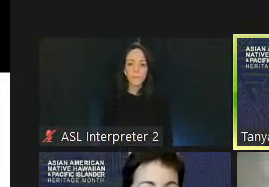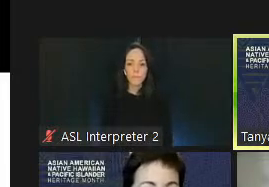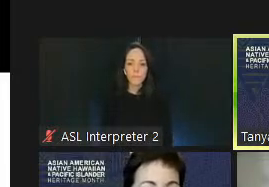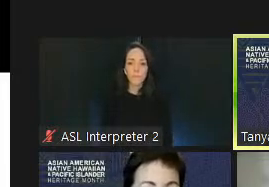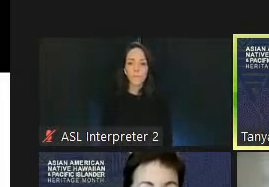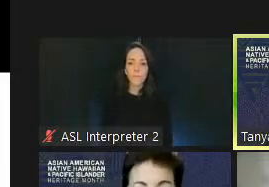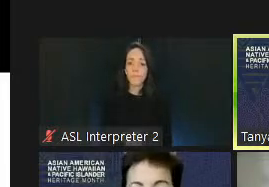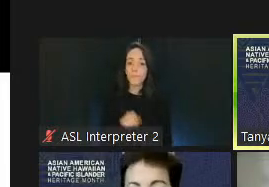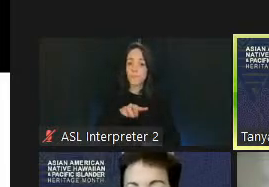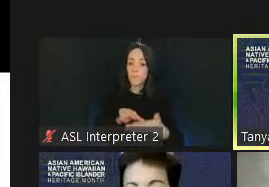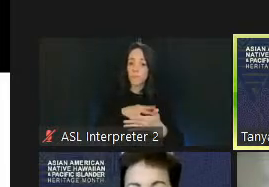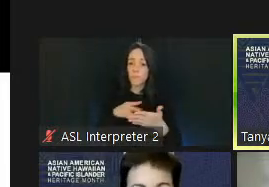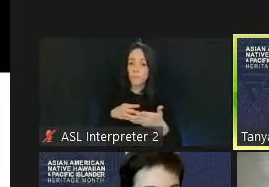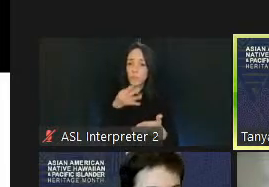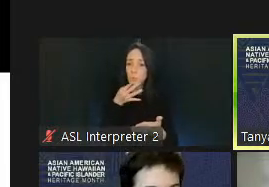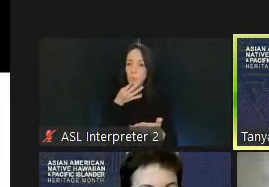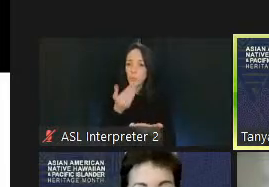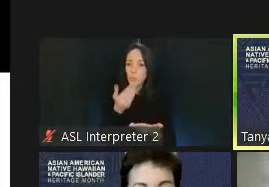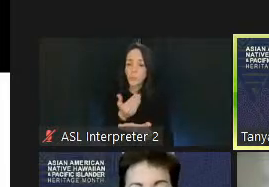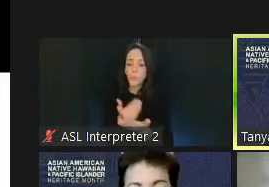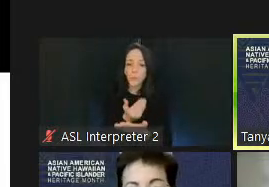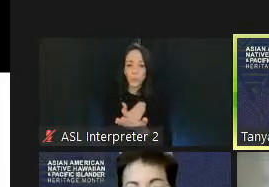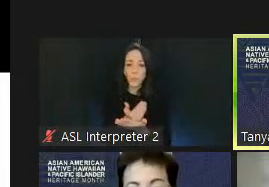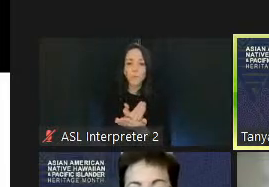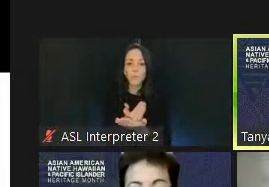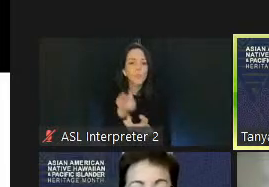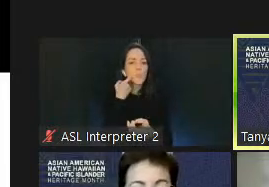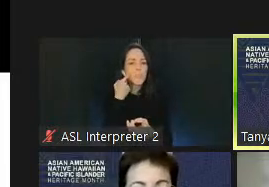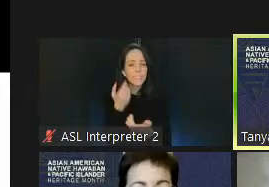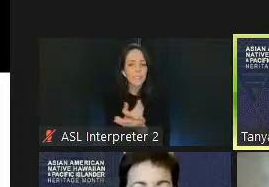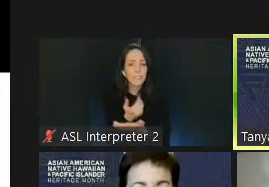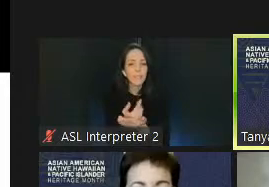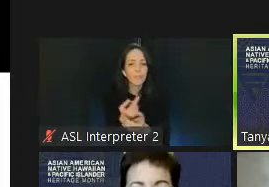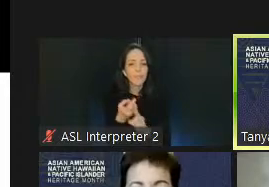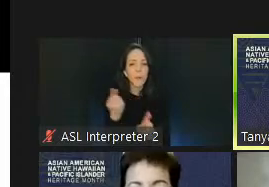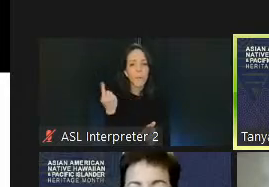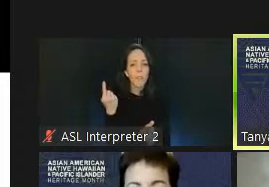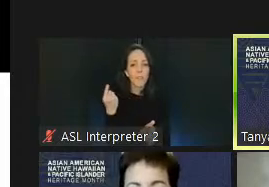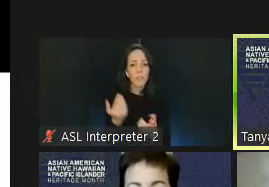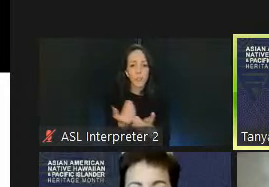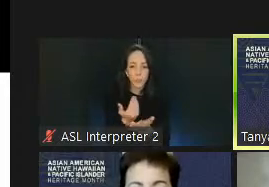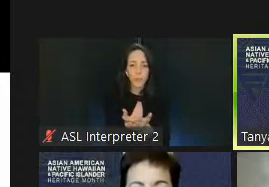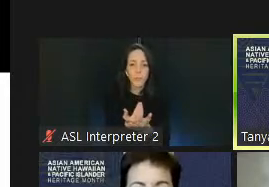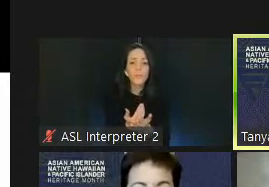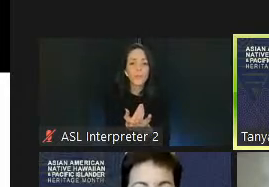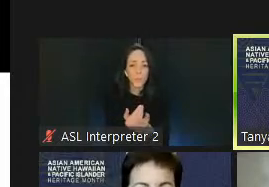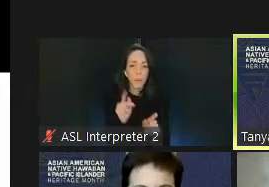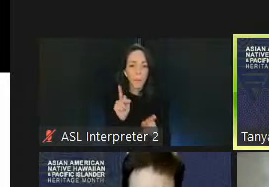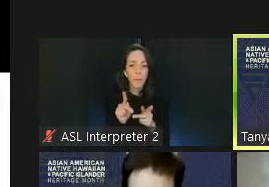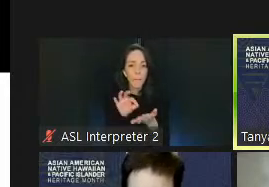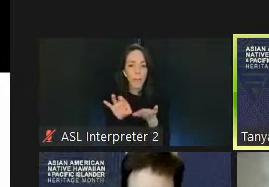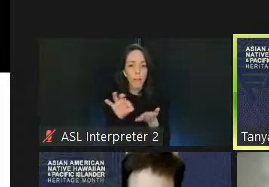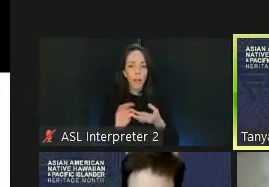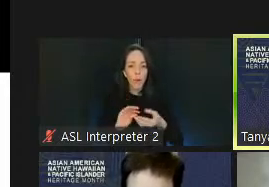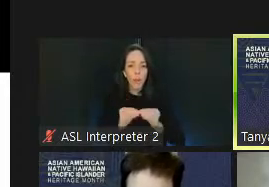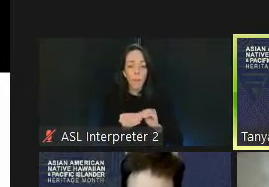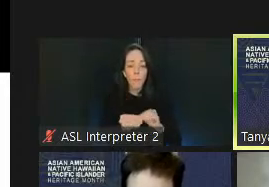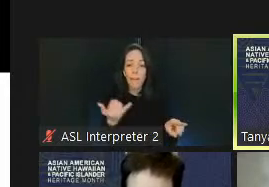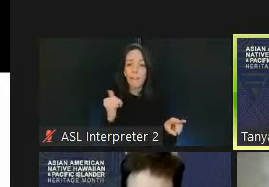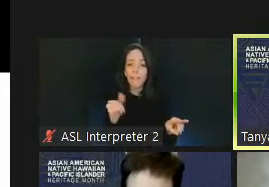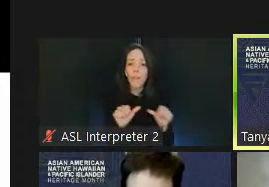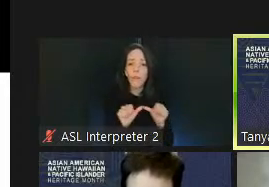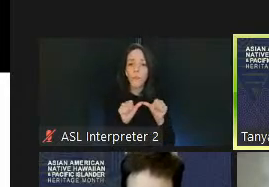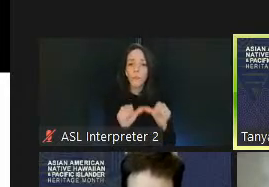This chart has been updated since last year with our latest population numbers. In the yellow, you can see the permanent property